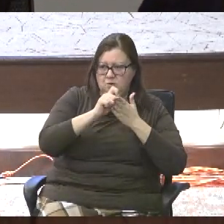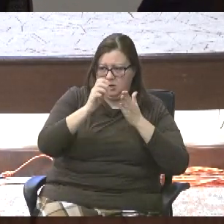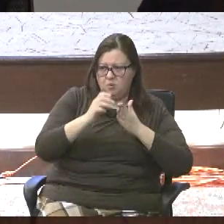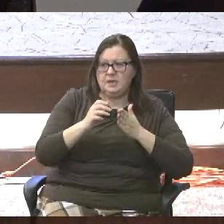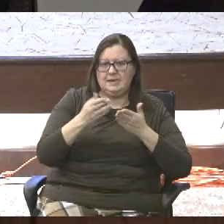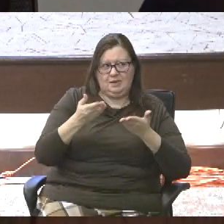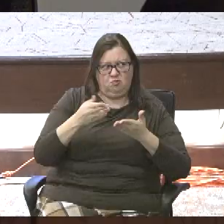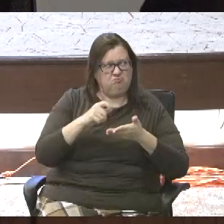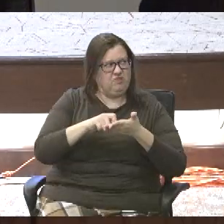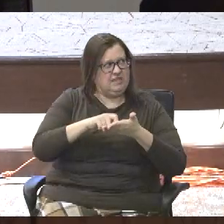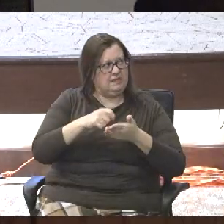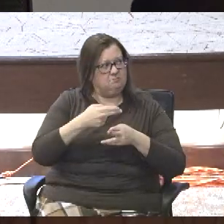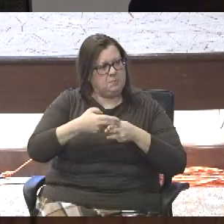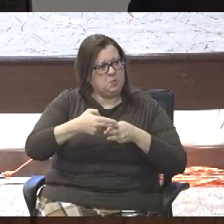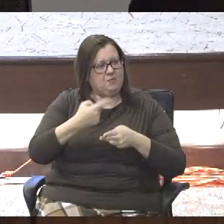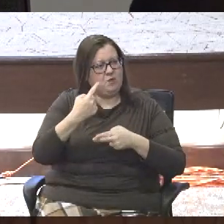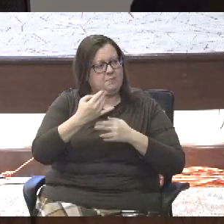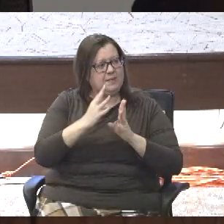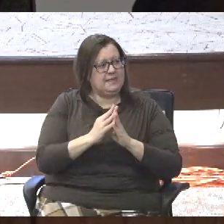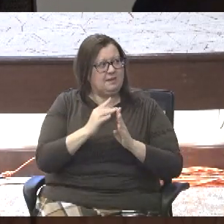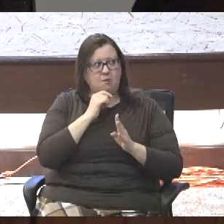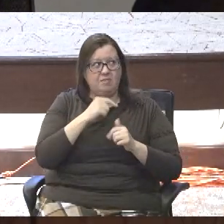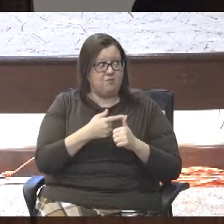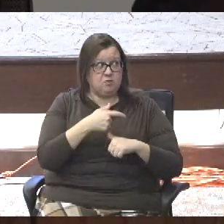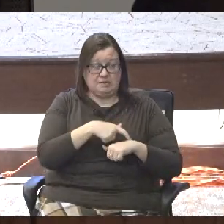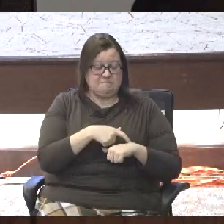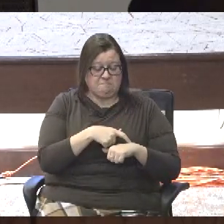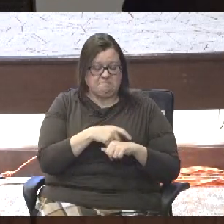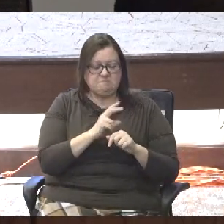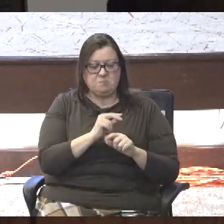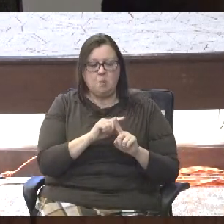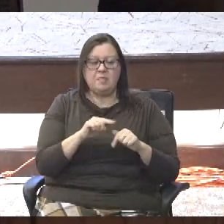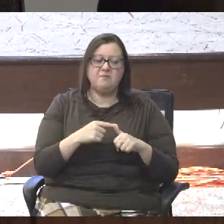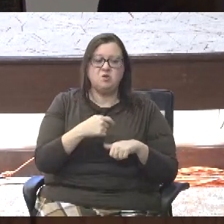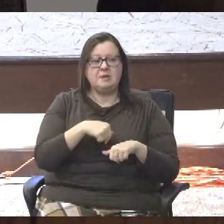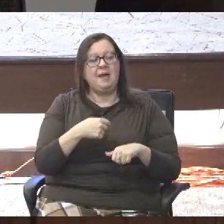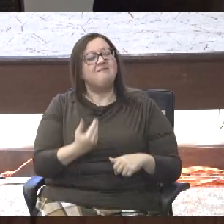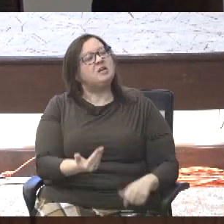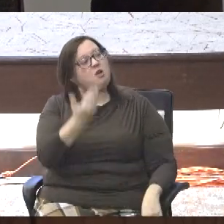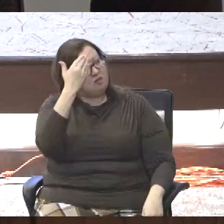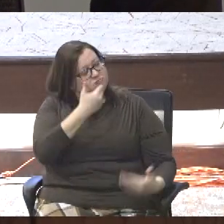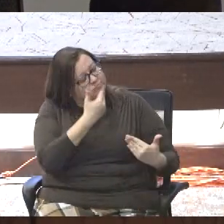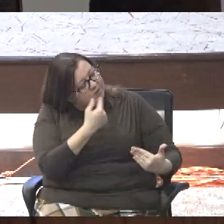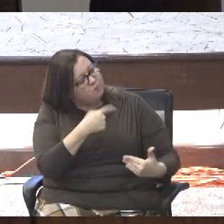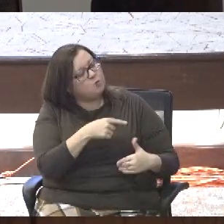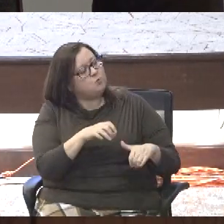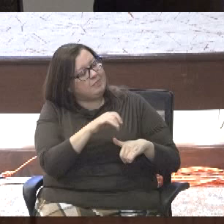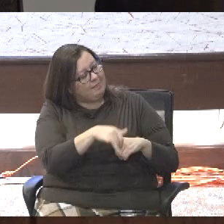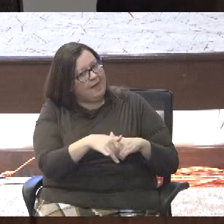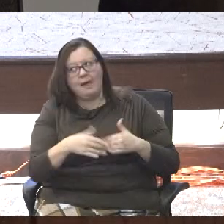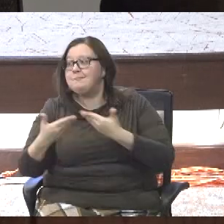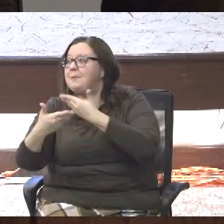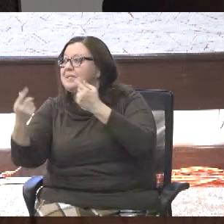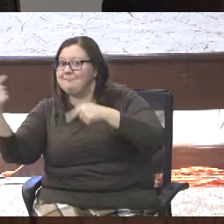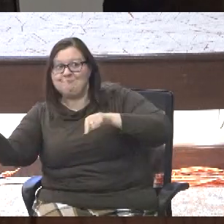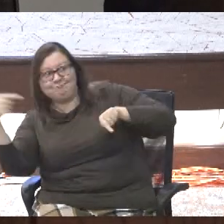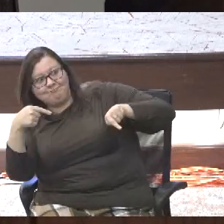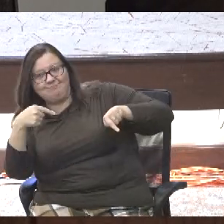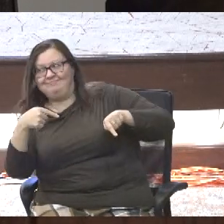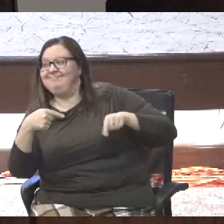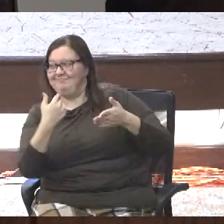the meeting. It's not the first time she's done that, but it's the first time I've acknowledged her for doing it publicly, and I just wanted to